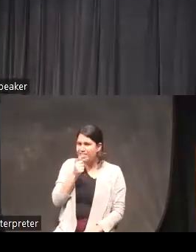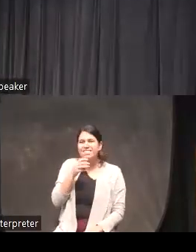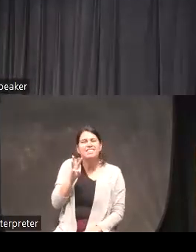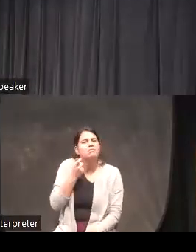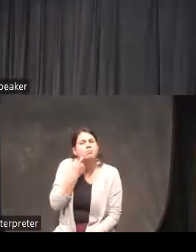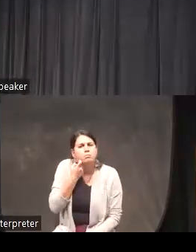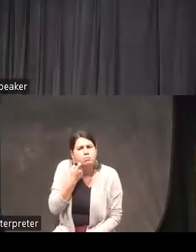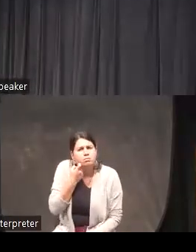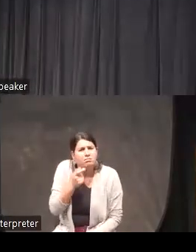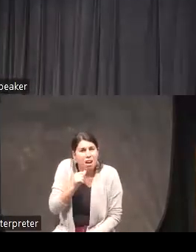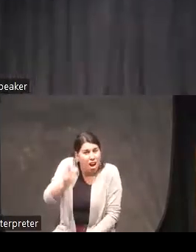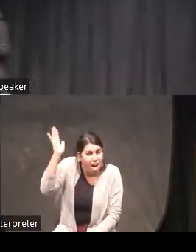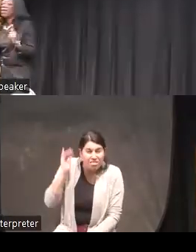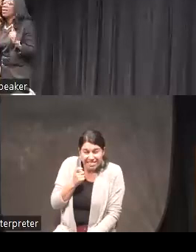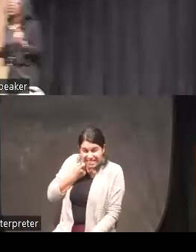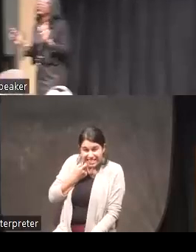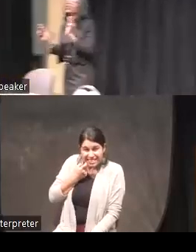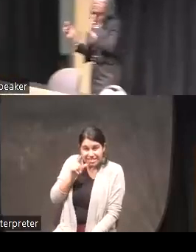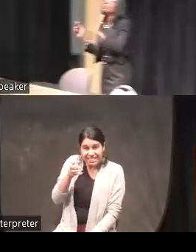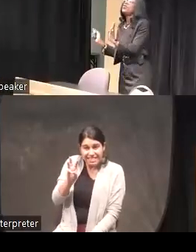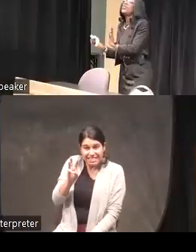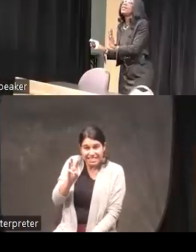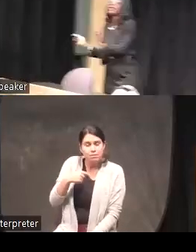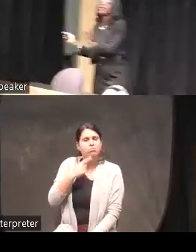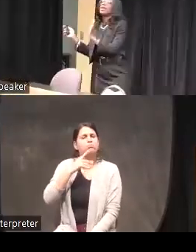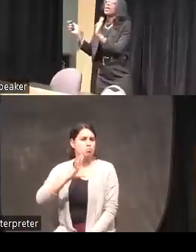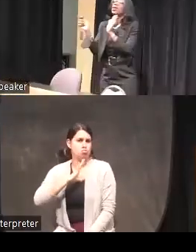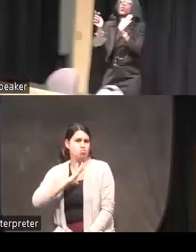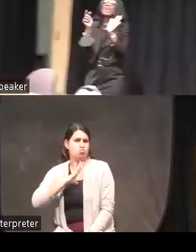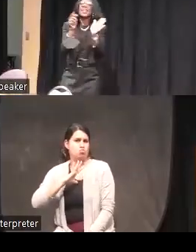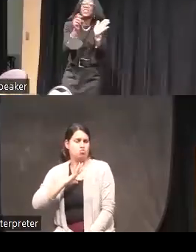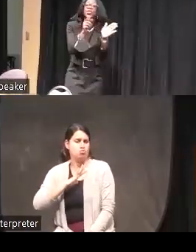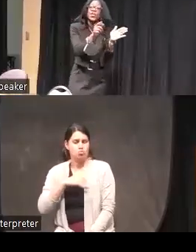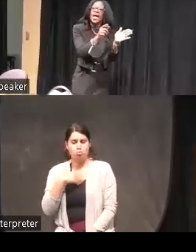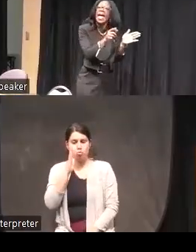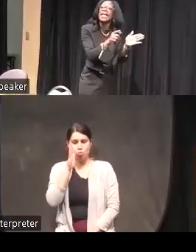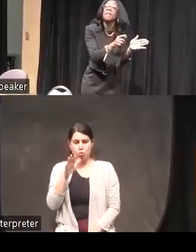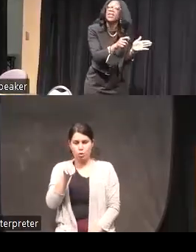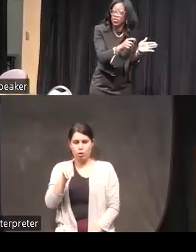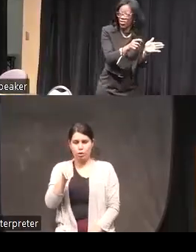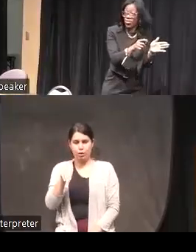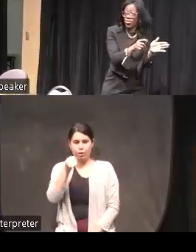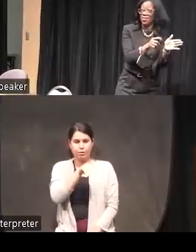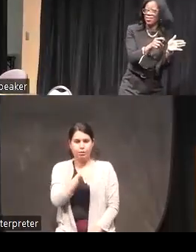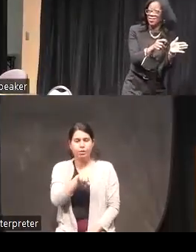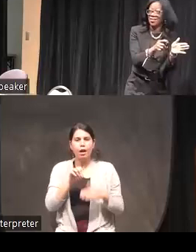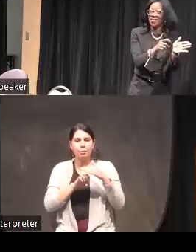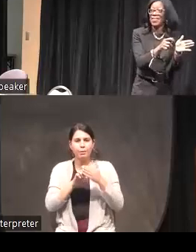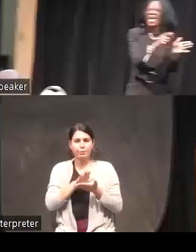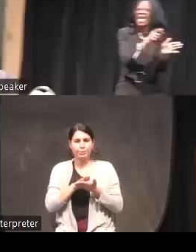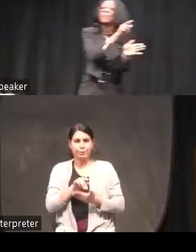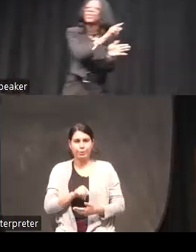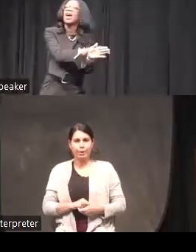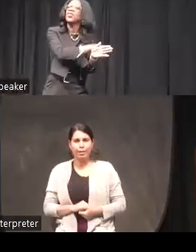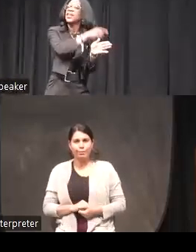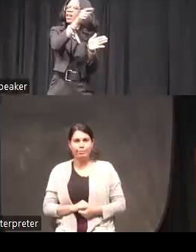2016, not that long ago, we will move it right next to the elementary school